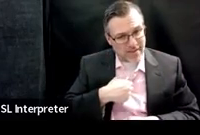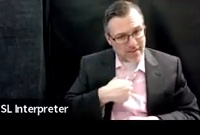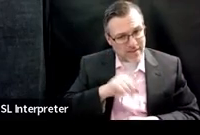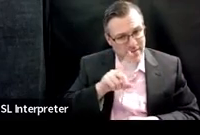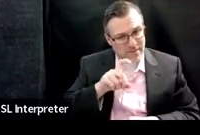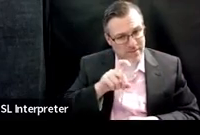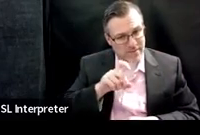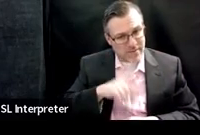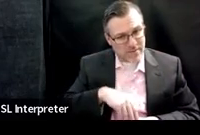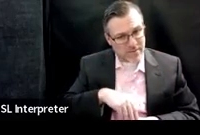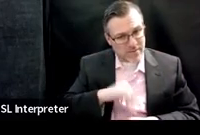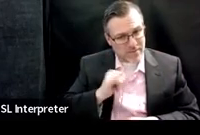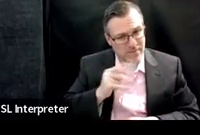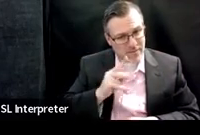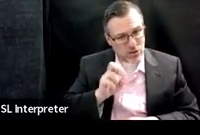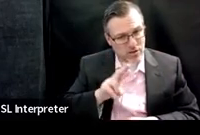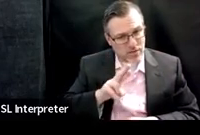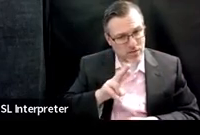that?